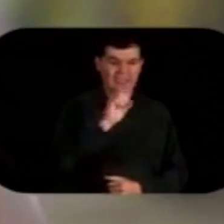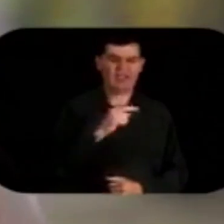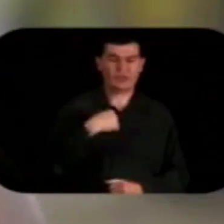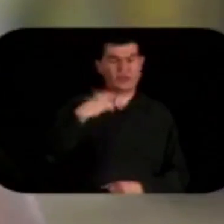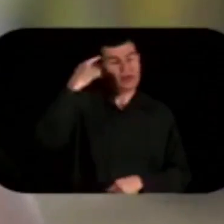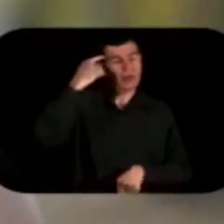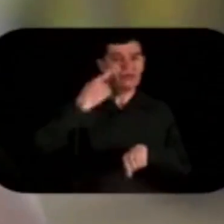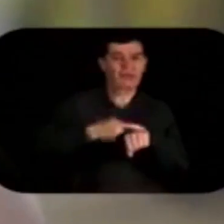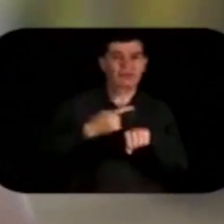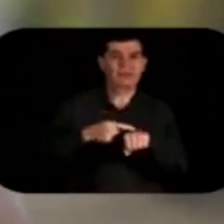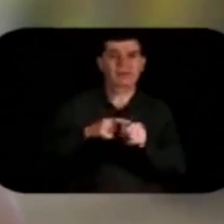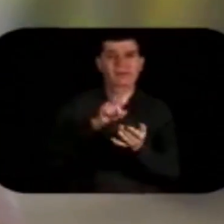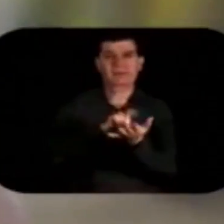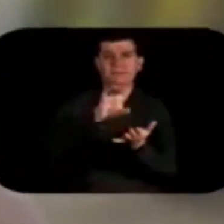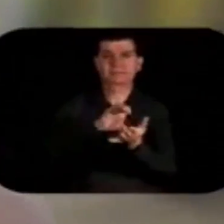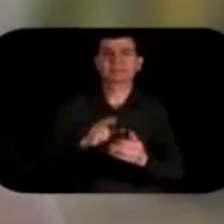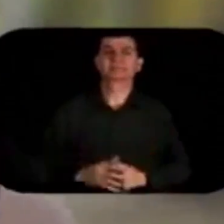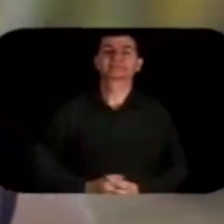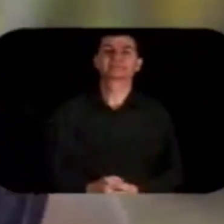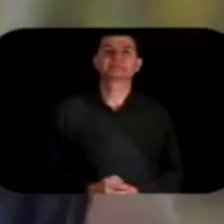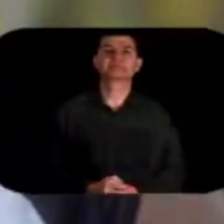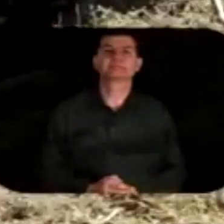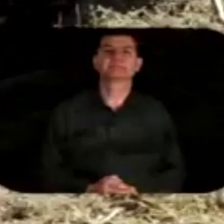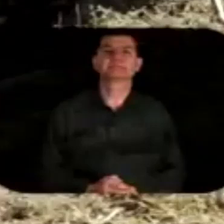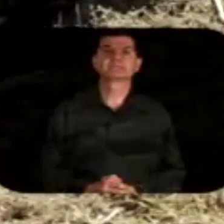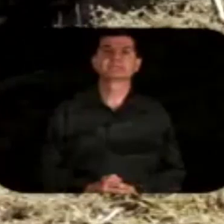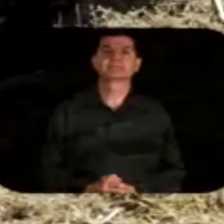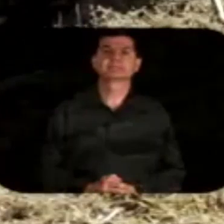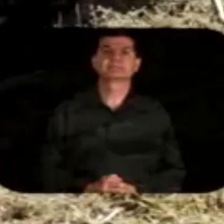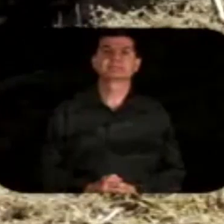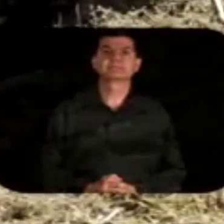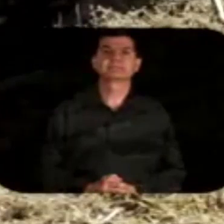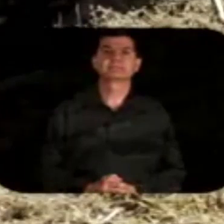I'm Christian and I have an intellectual problem.